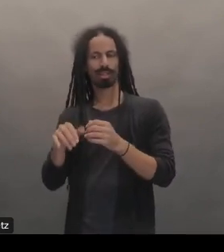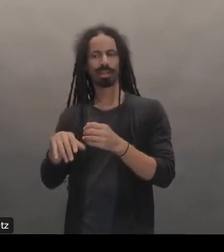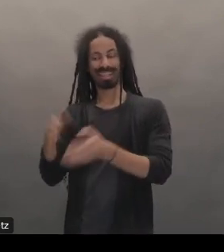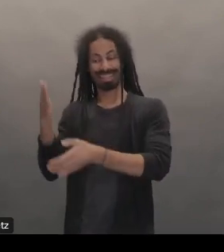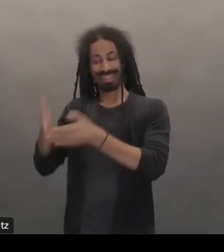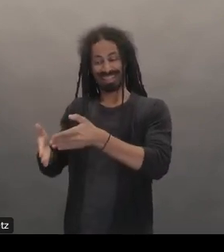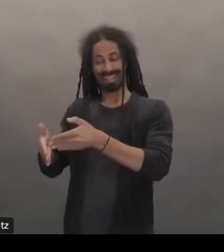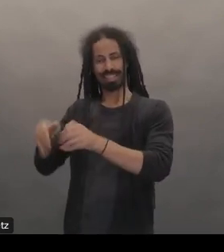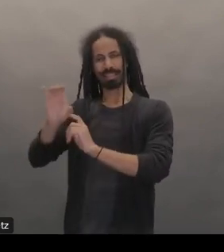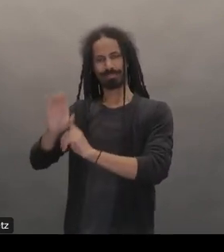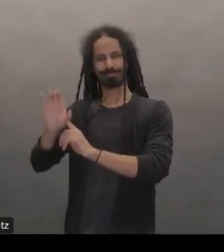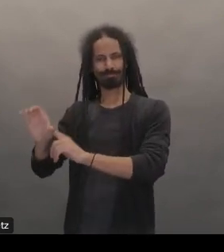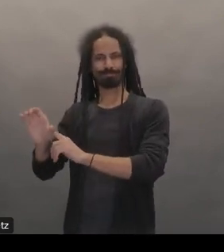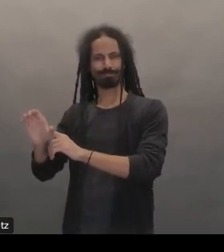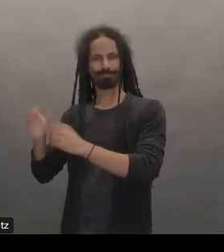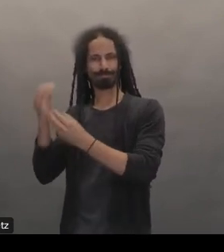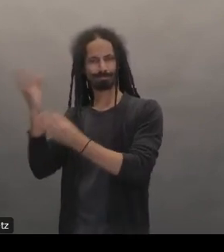information.